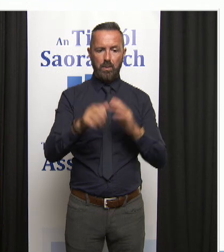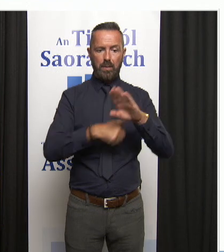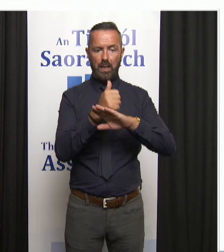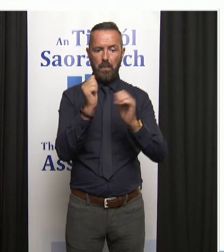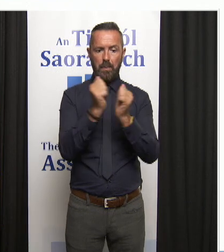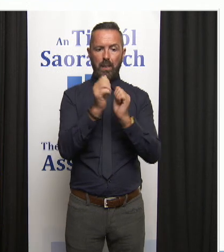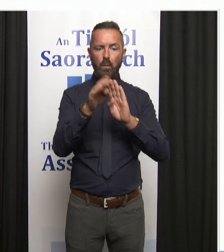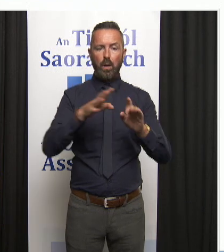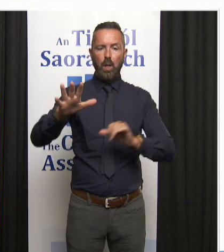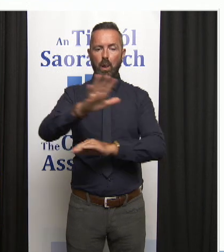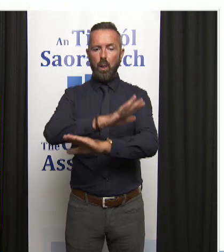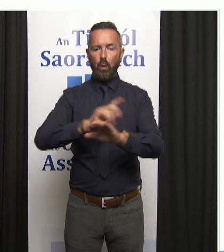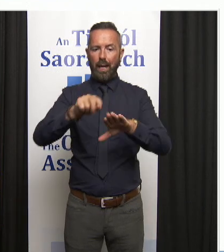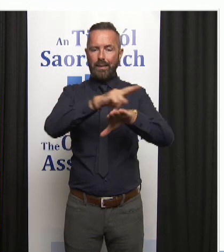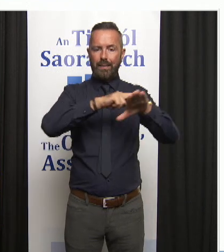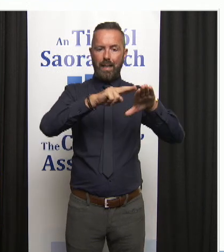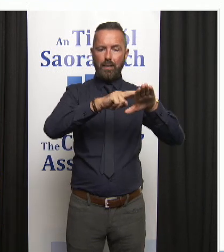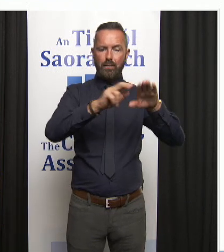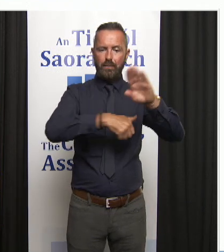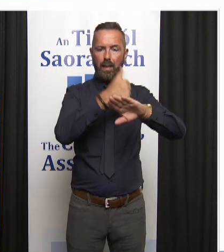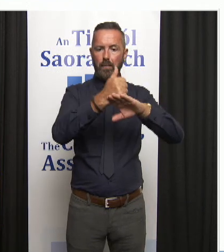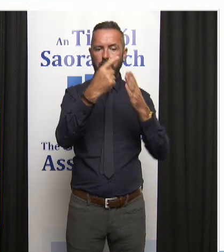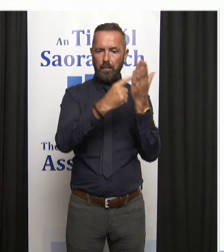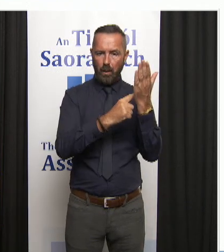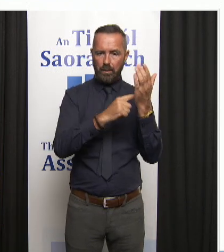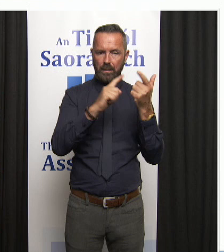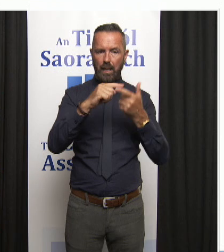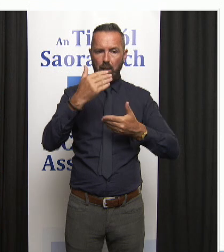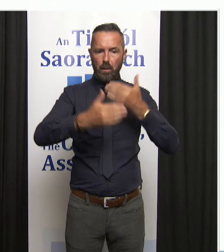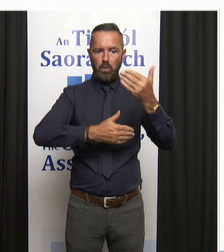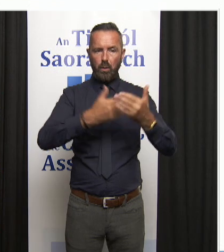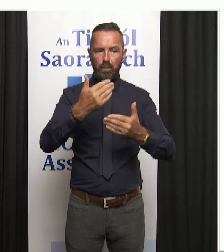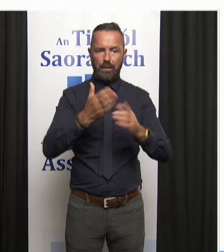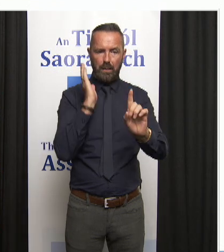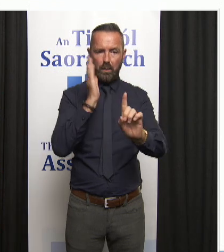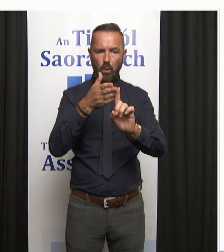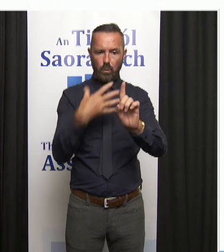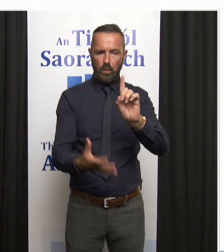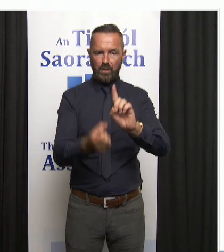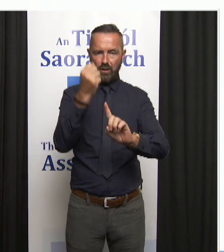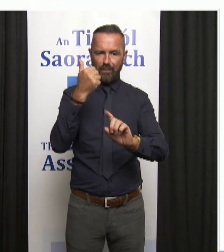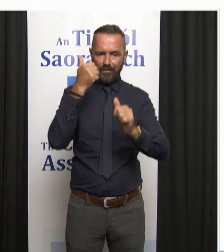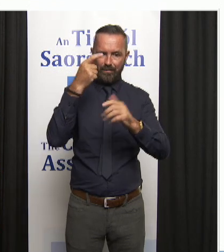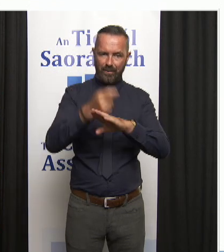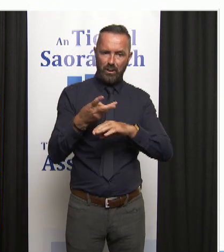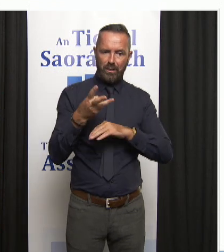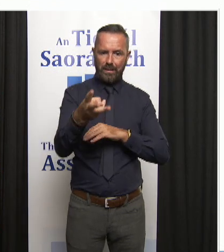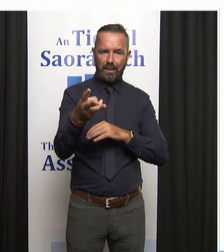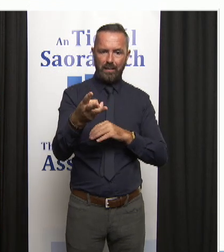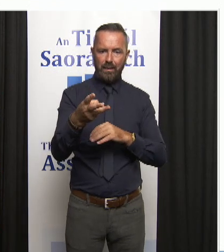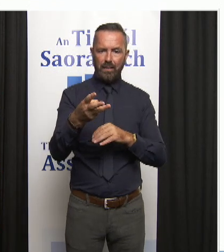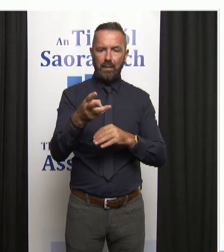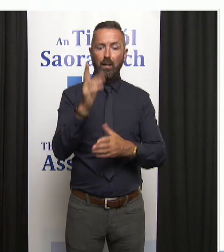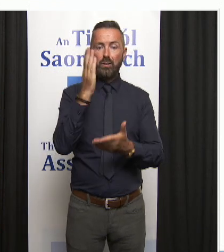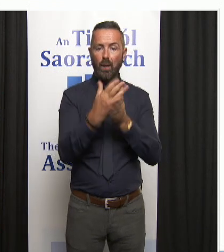local and national agencies to implement policies, progress goals in order to achieve efficiency, reduce duplication,